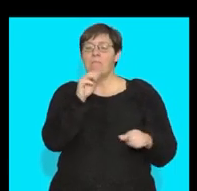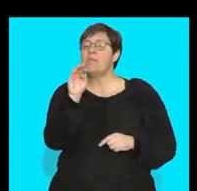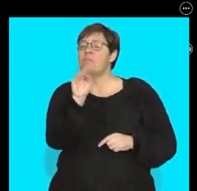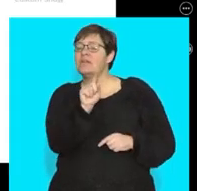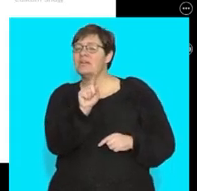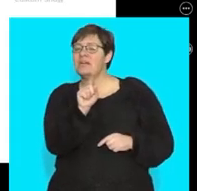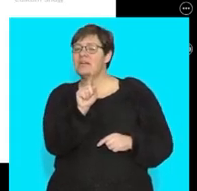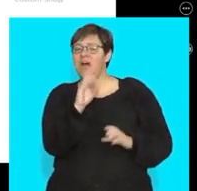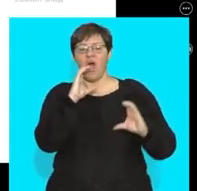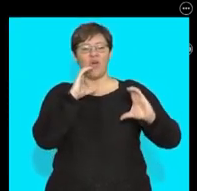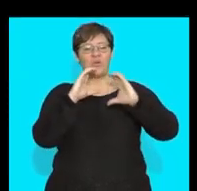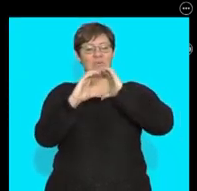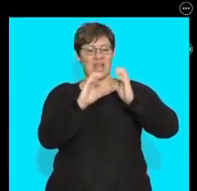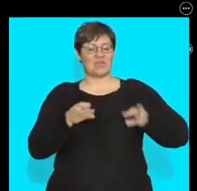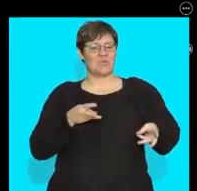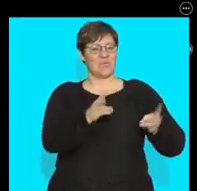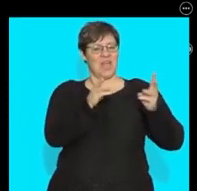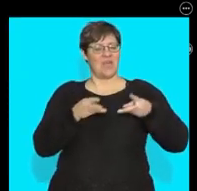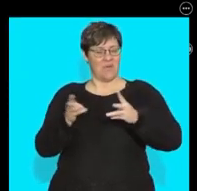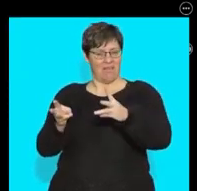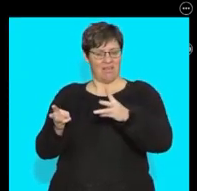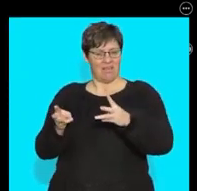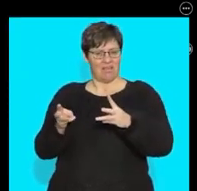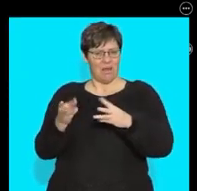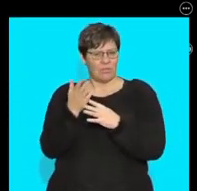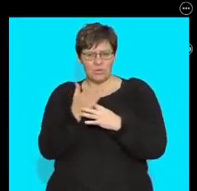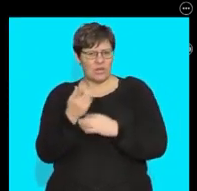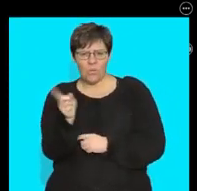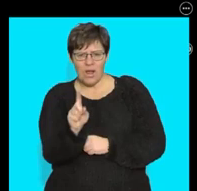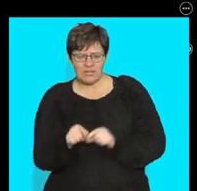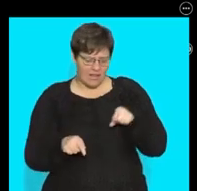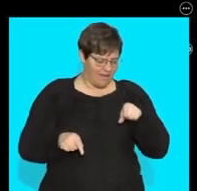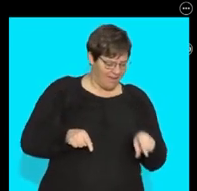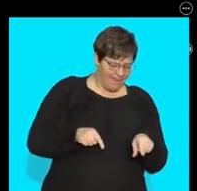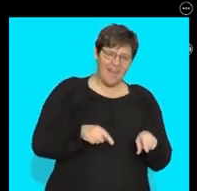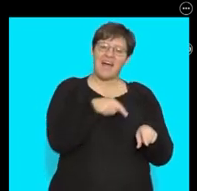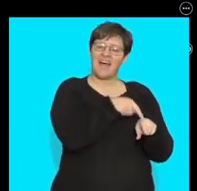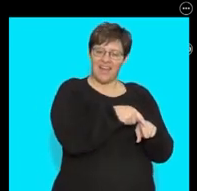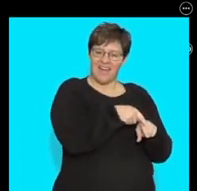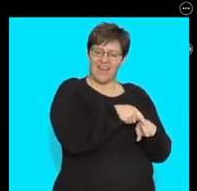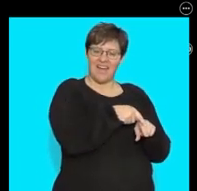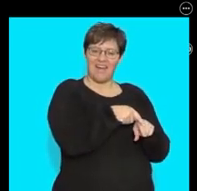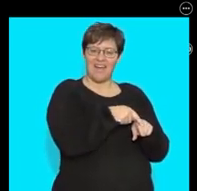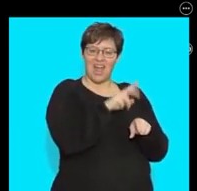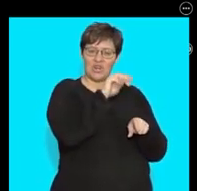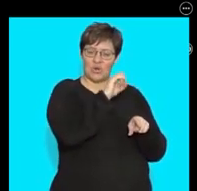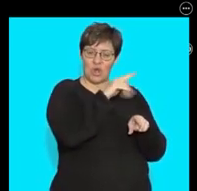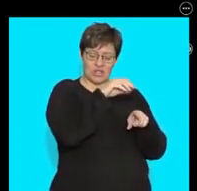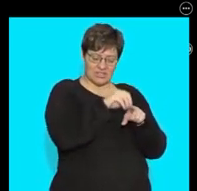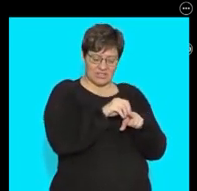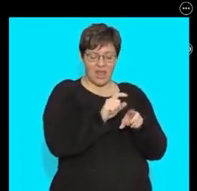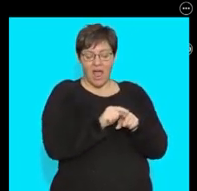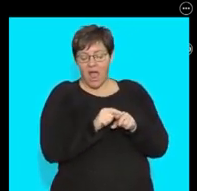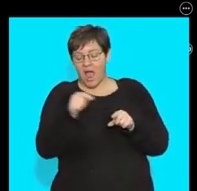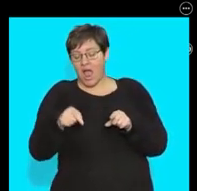a communication, all right, between the nucleus and the edge of the cell. So there could be another